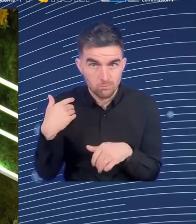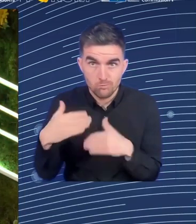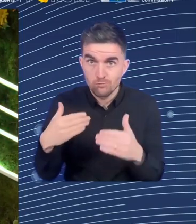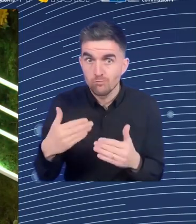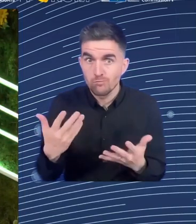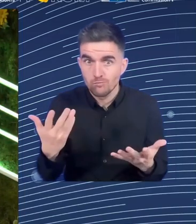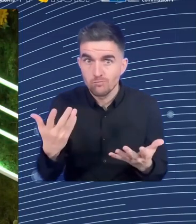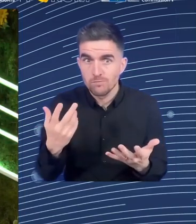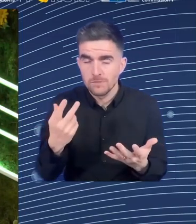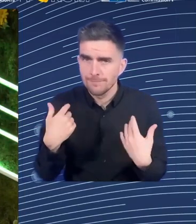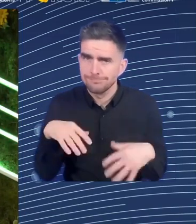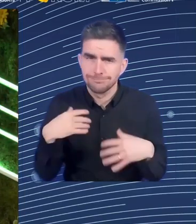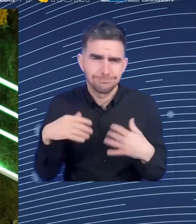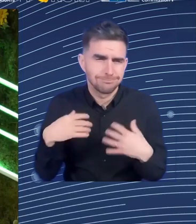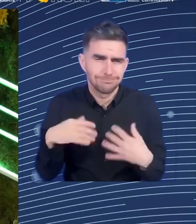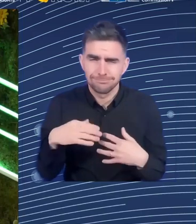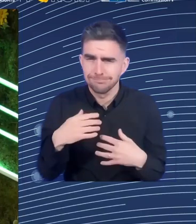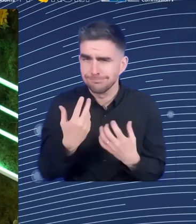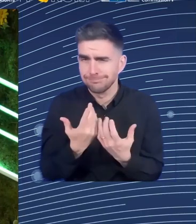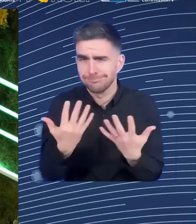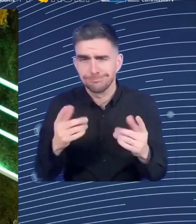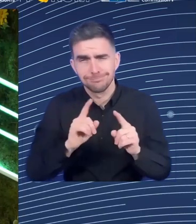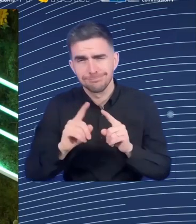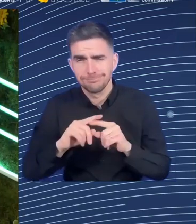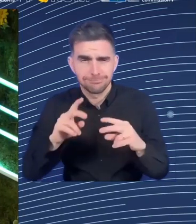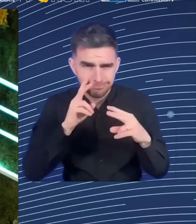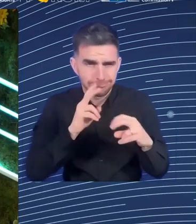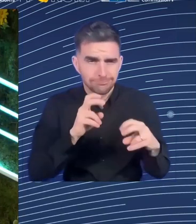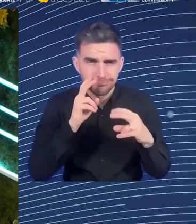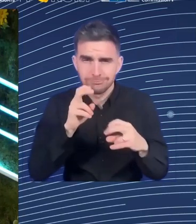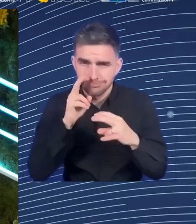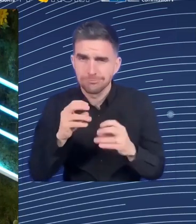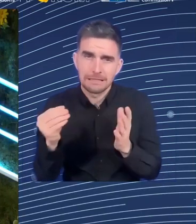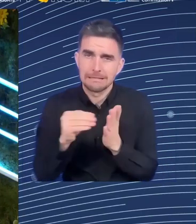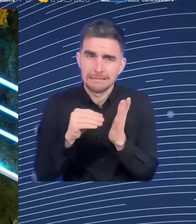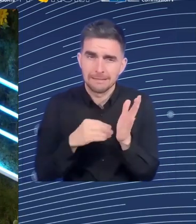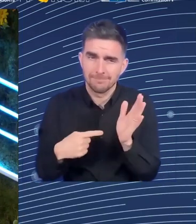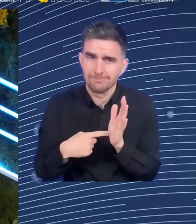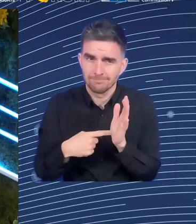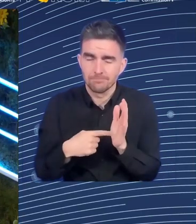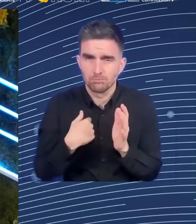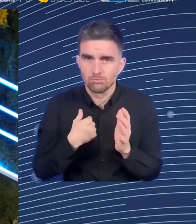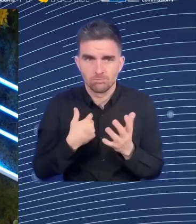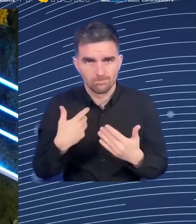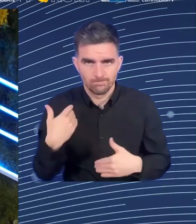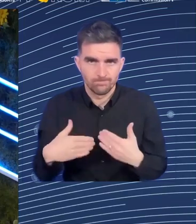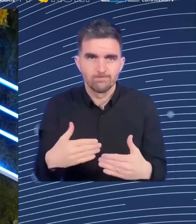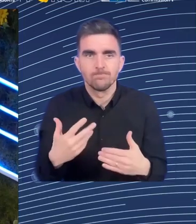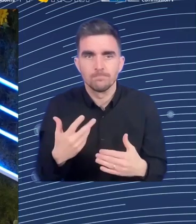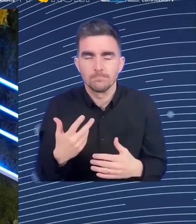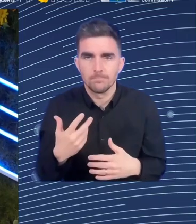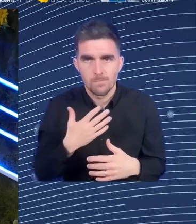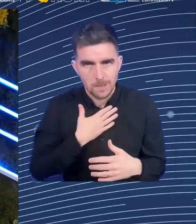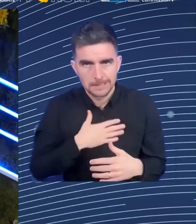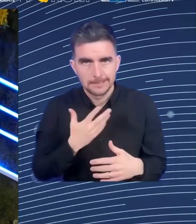our two co-authors, talking to our panelists. So let me introduce the panelists